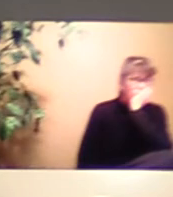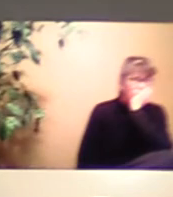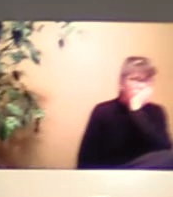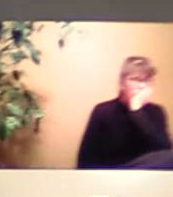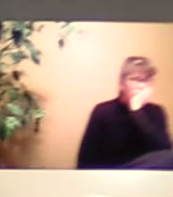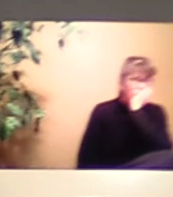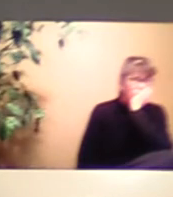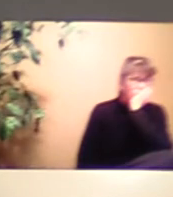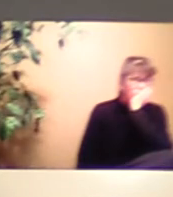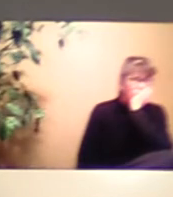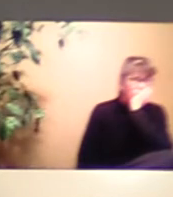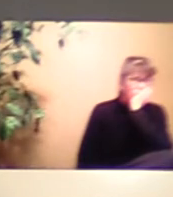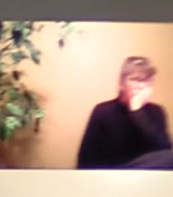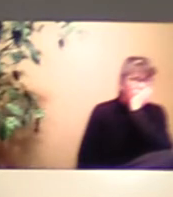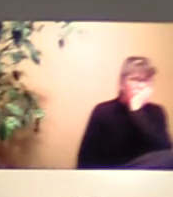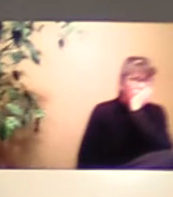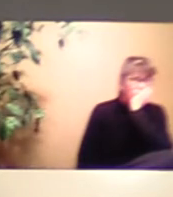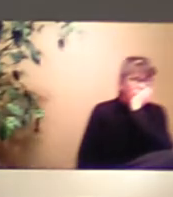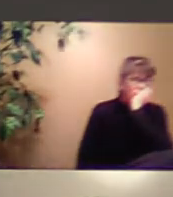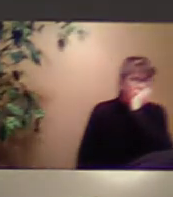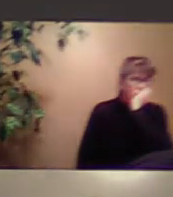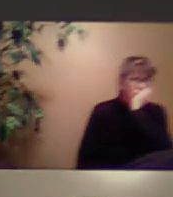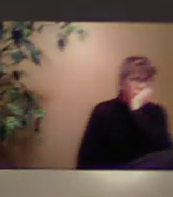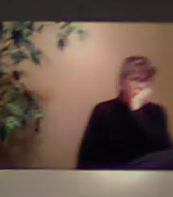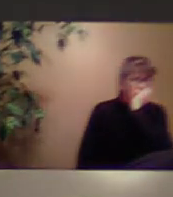Right, because... That's what this individual is asking me.